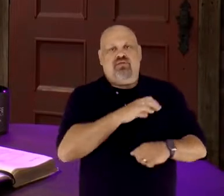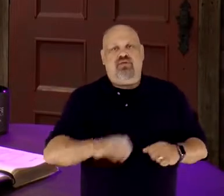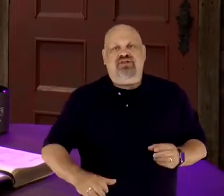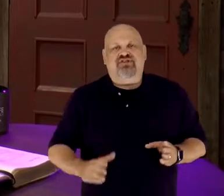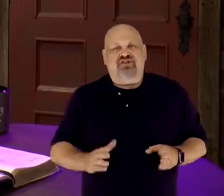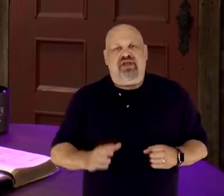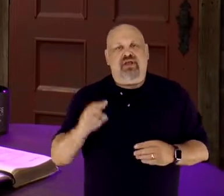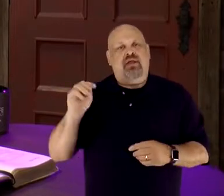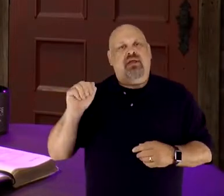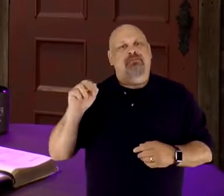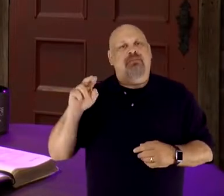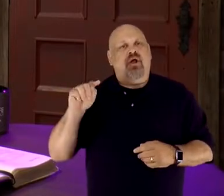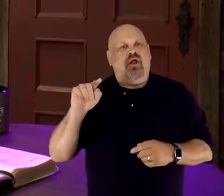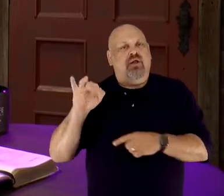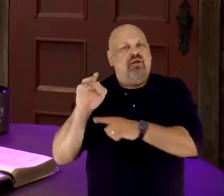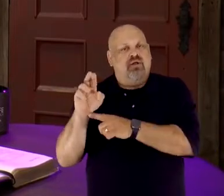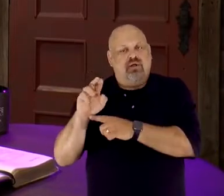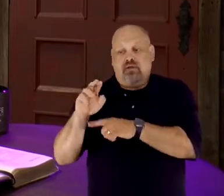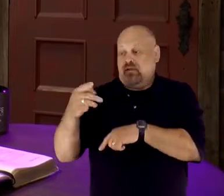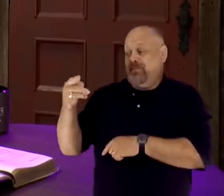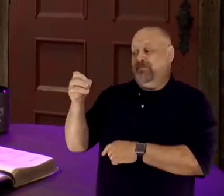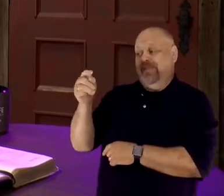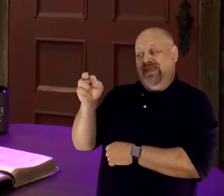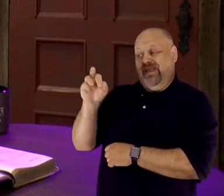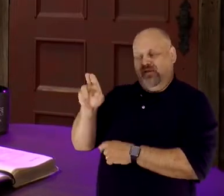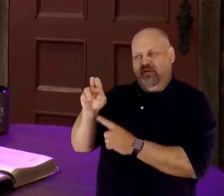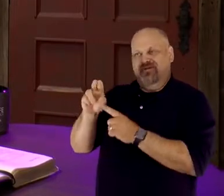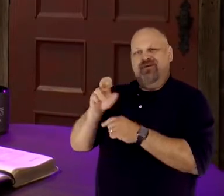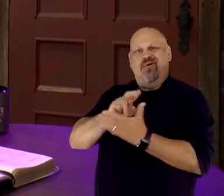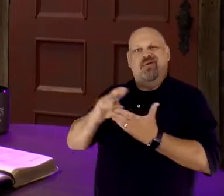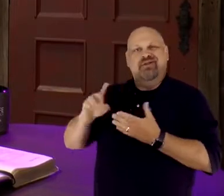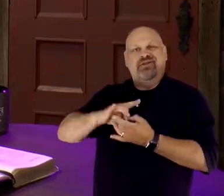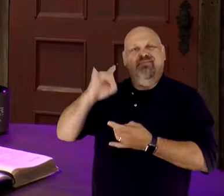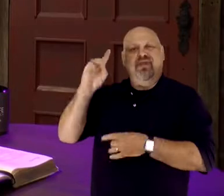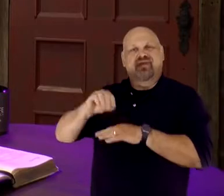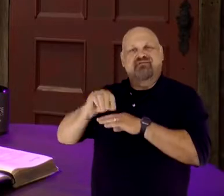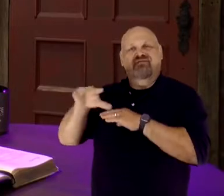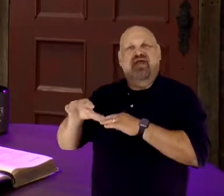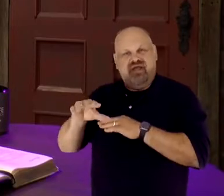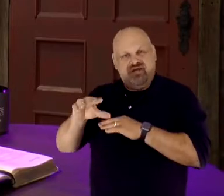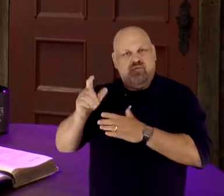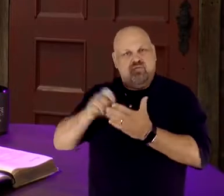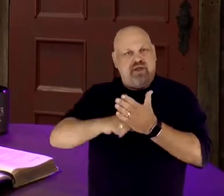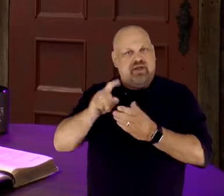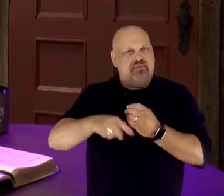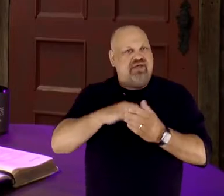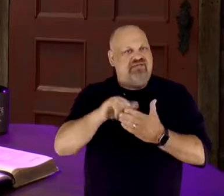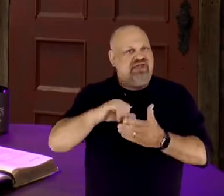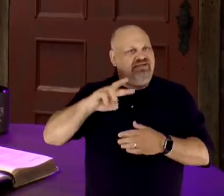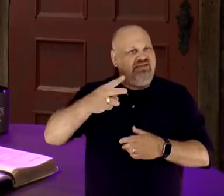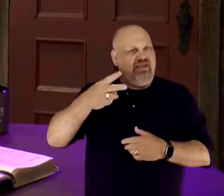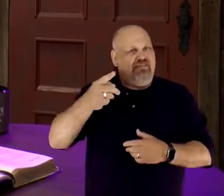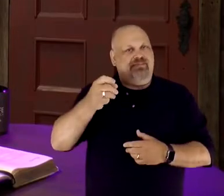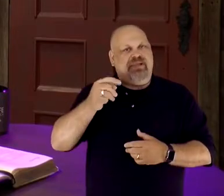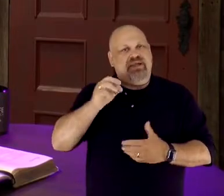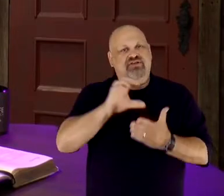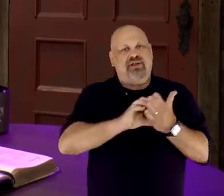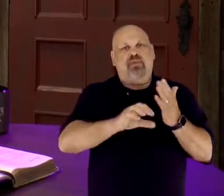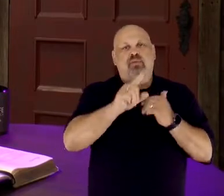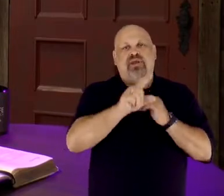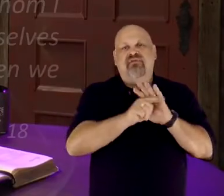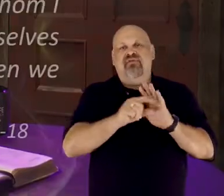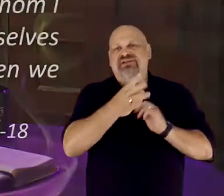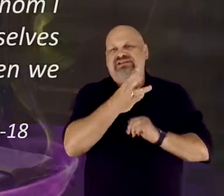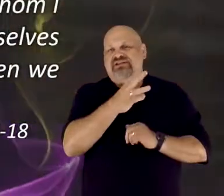Peter, was inspired by the Holy Spirit to write to us about this in 2 Peter 1:16 through 18, where